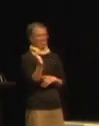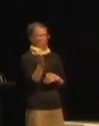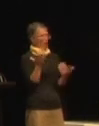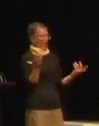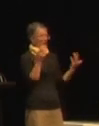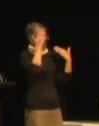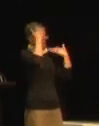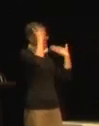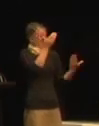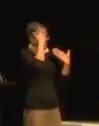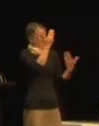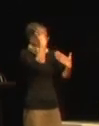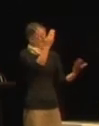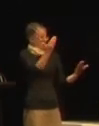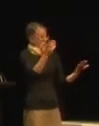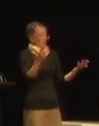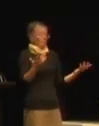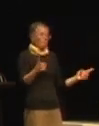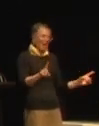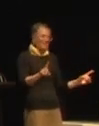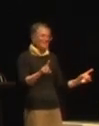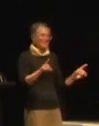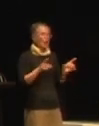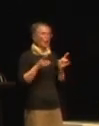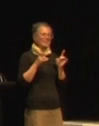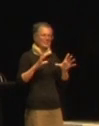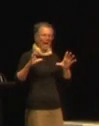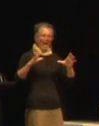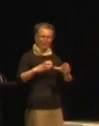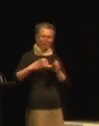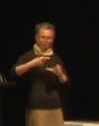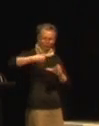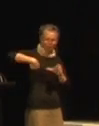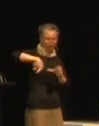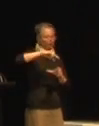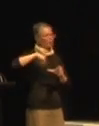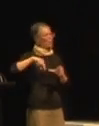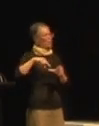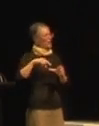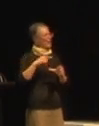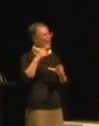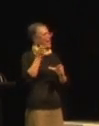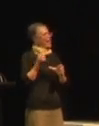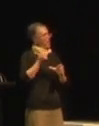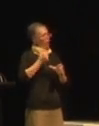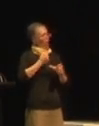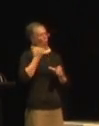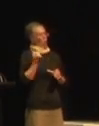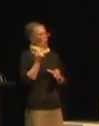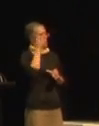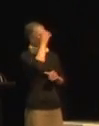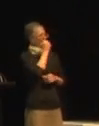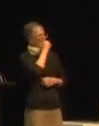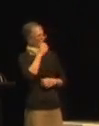come to believe a few things. It sounds like an obvious one, but this is about people, human beings. Not policy